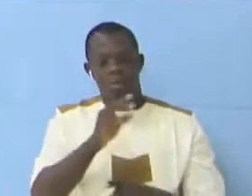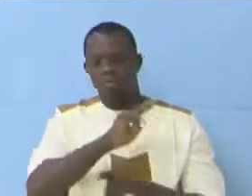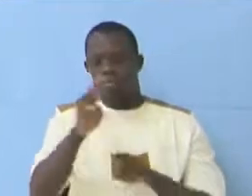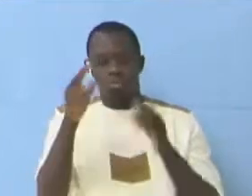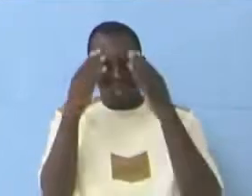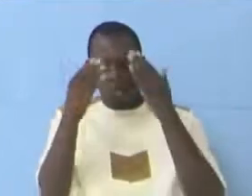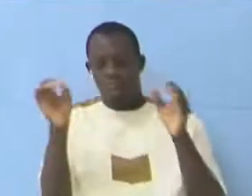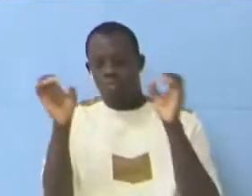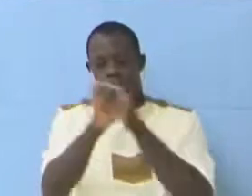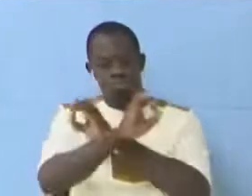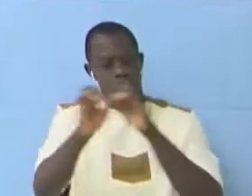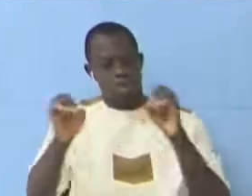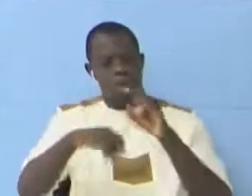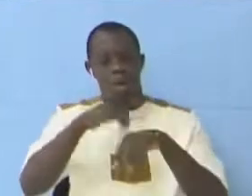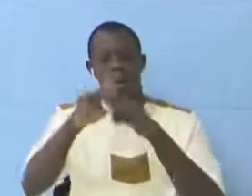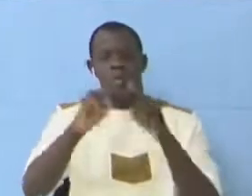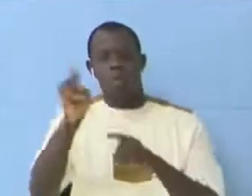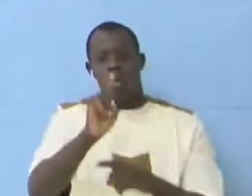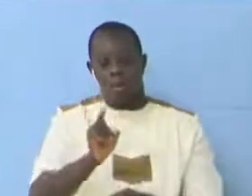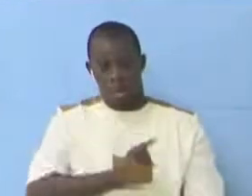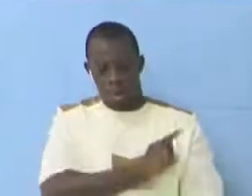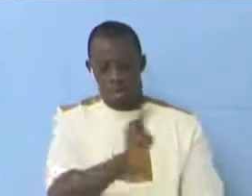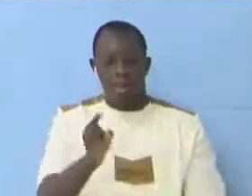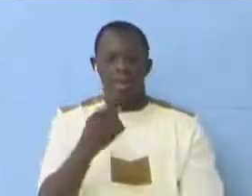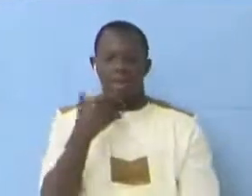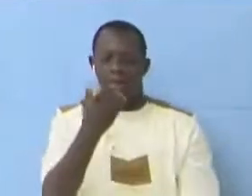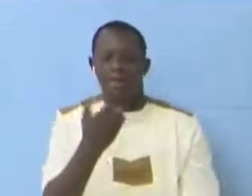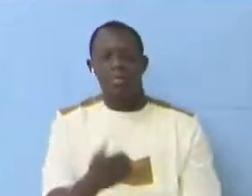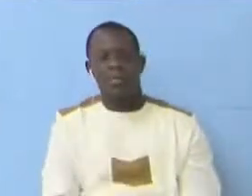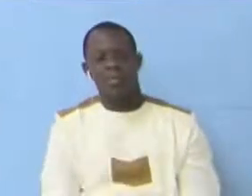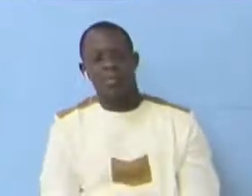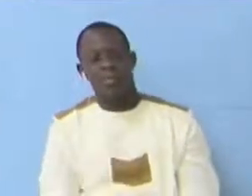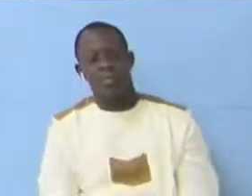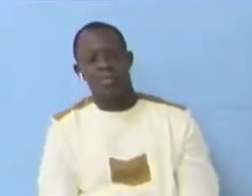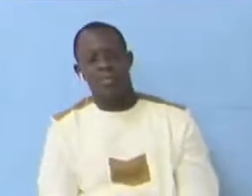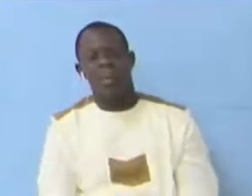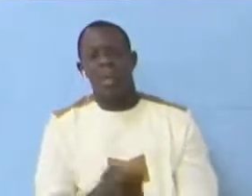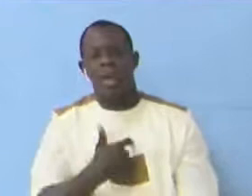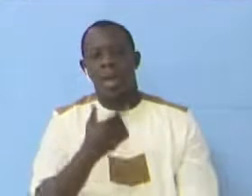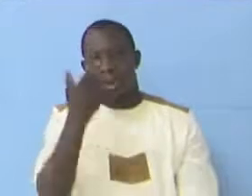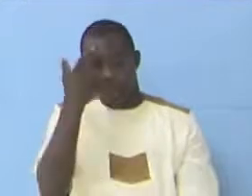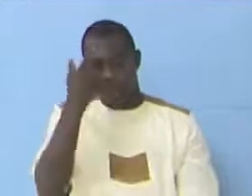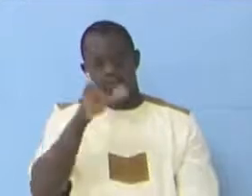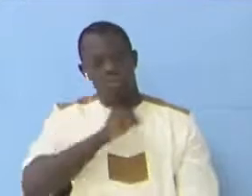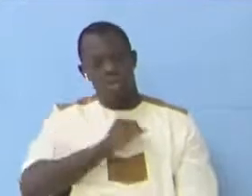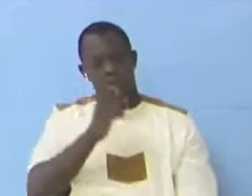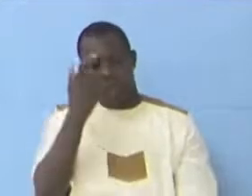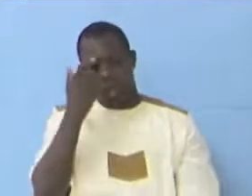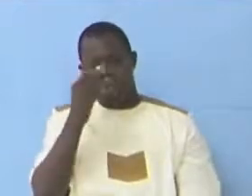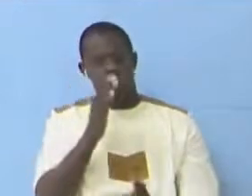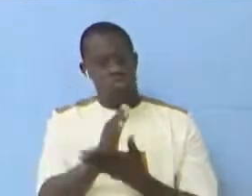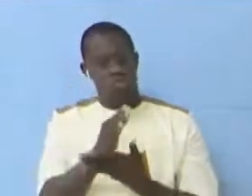me. And I think he was conscious of the fact that I was innocent, maybe.